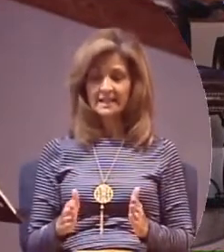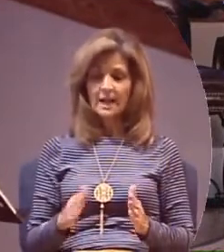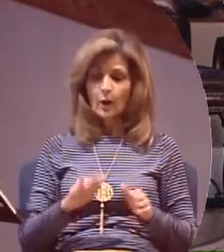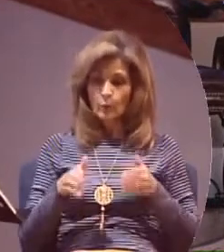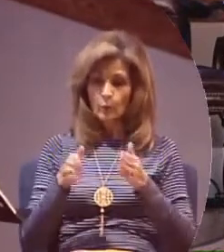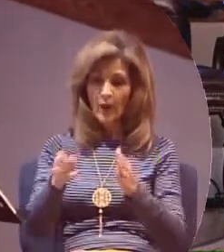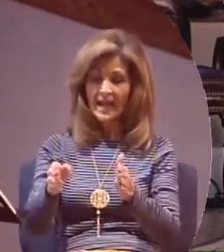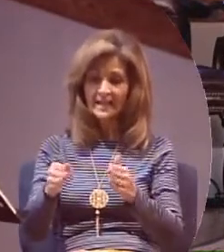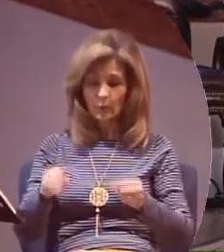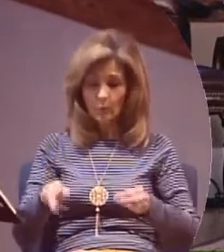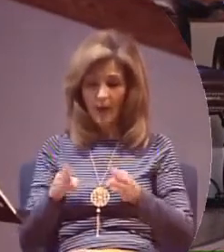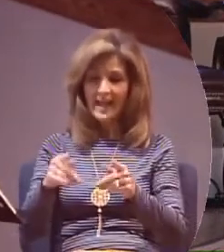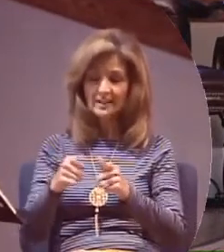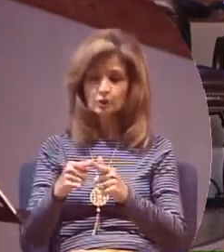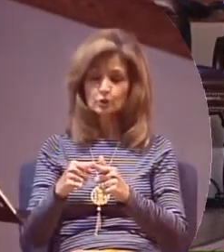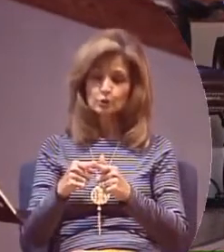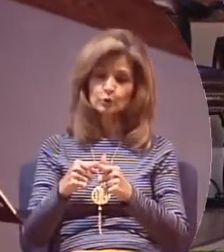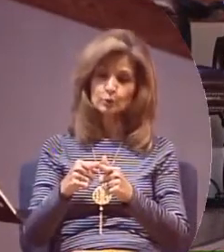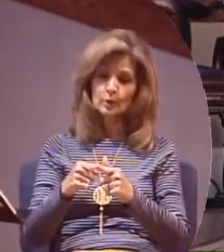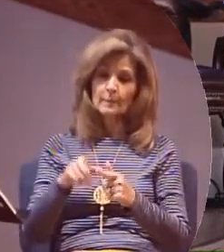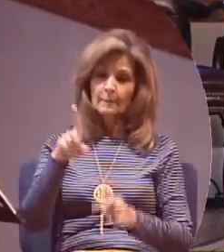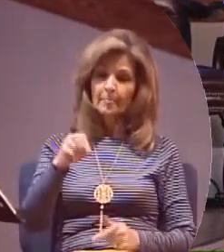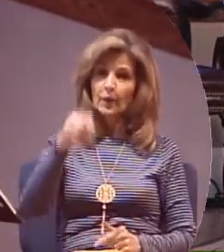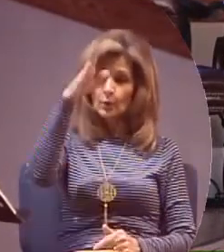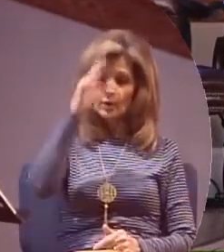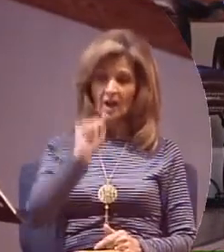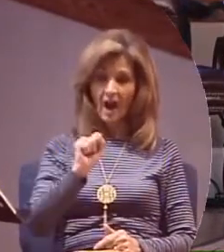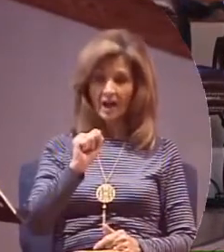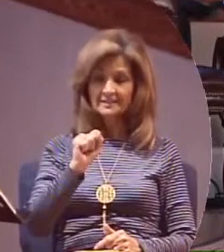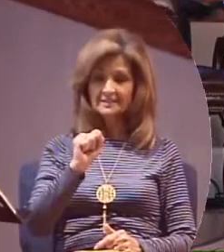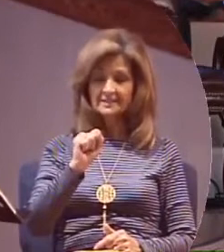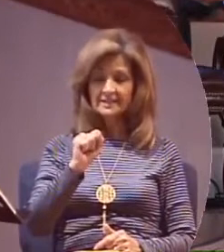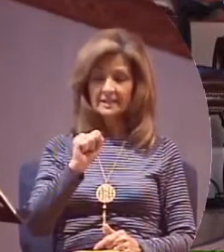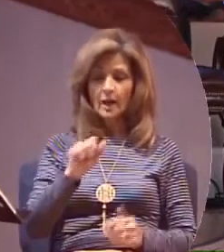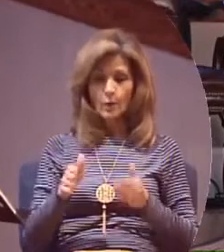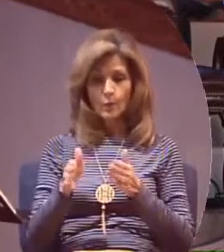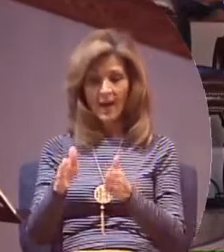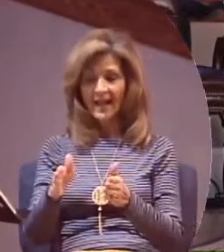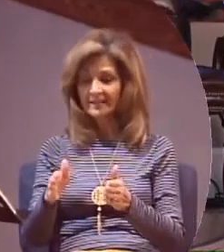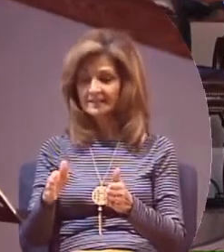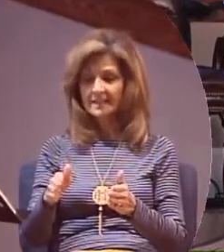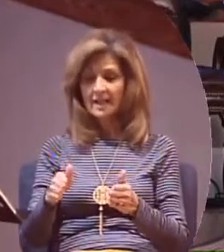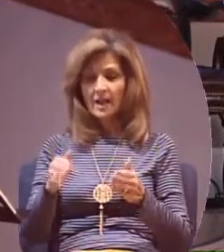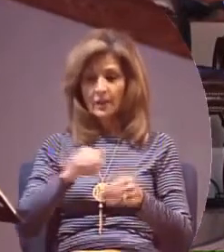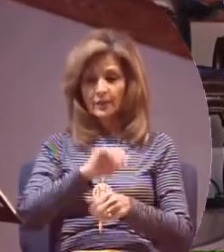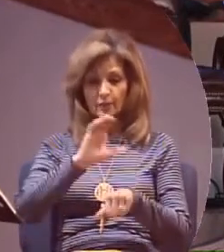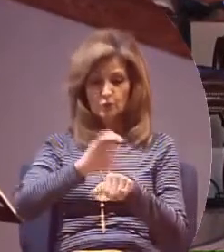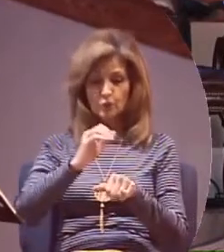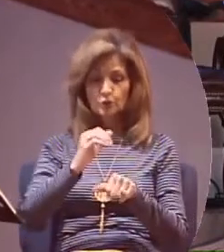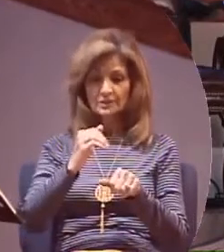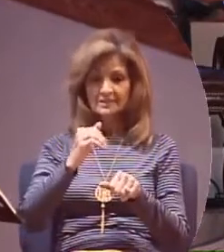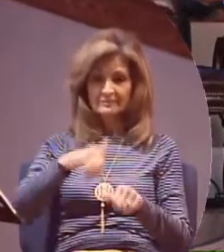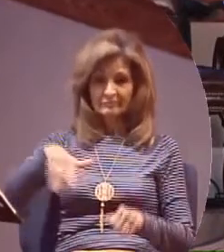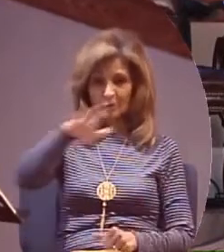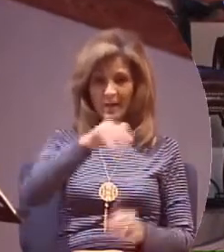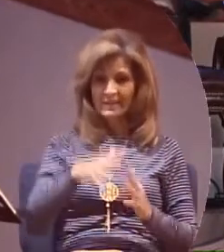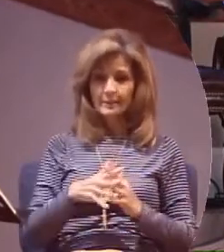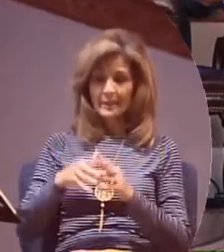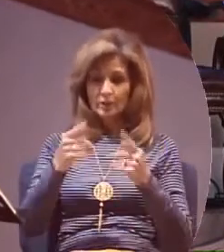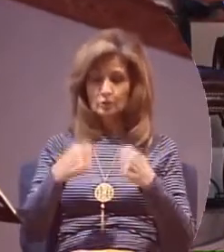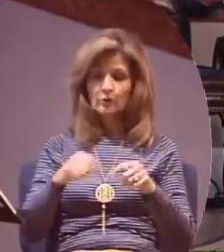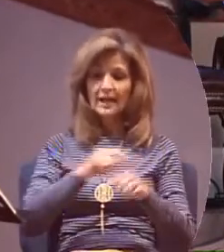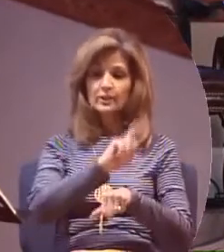churches today all over America are trying to use worldly efforts to reach people. And you just can't do